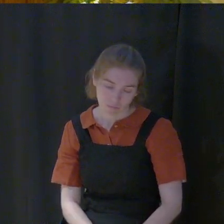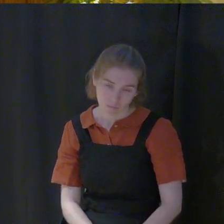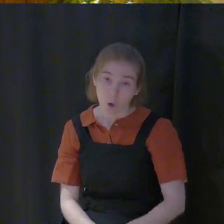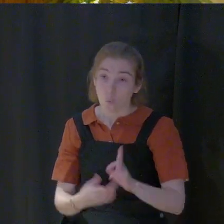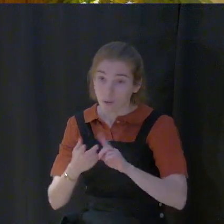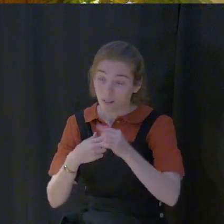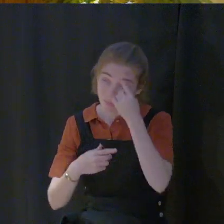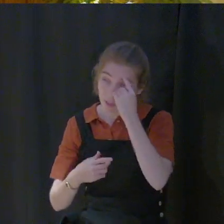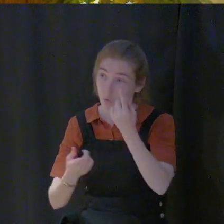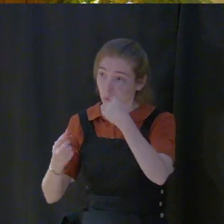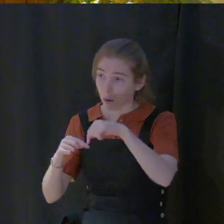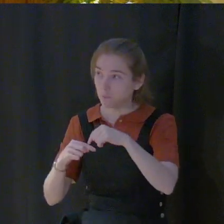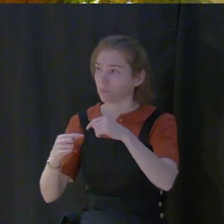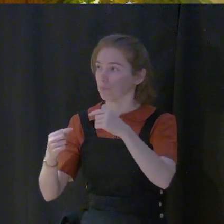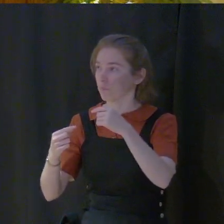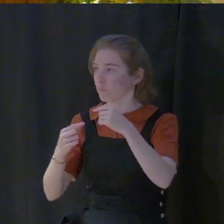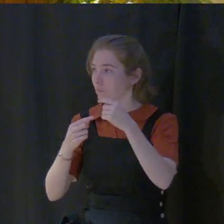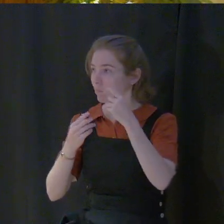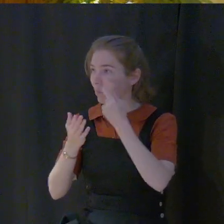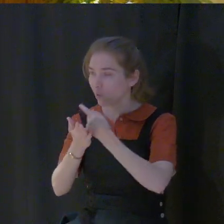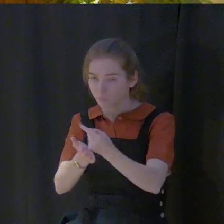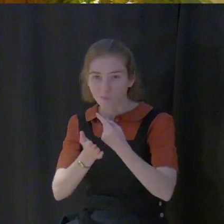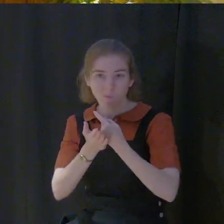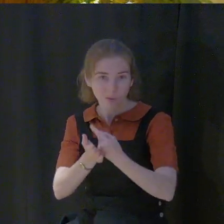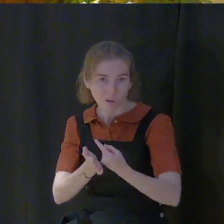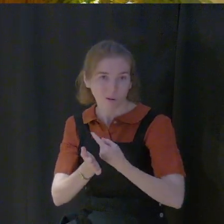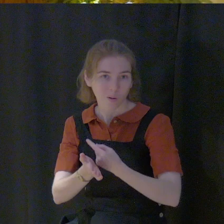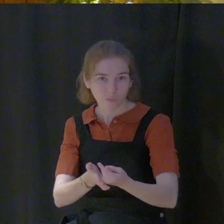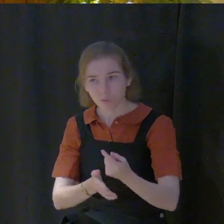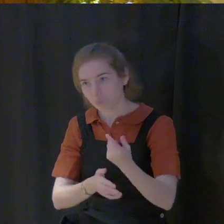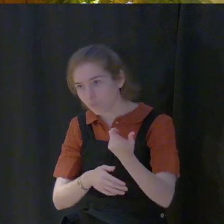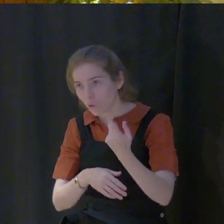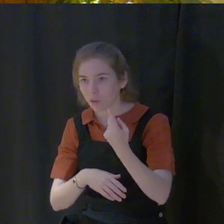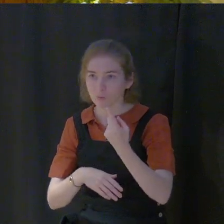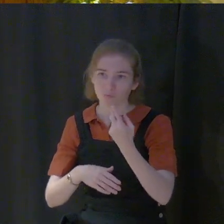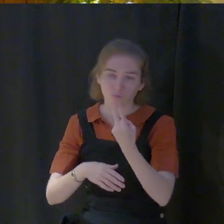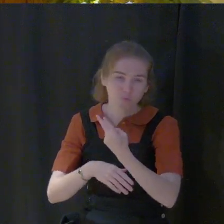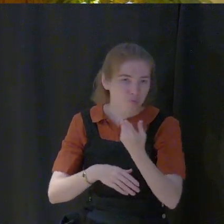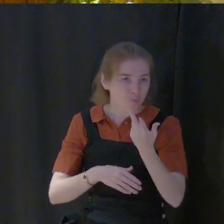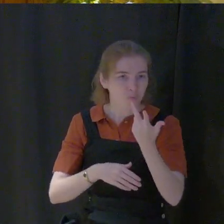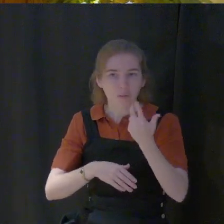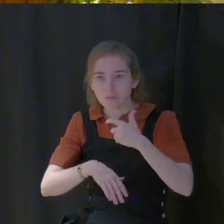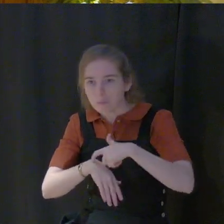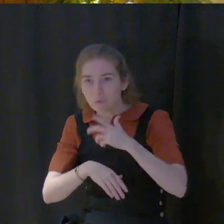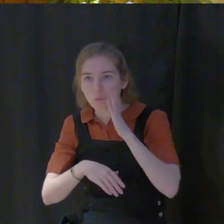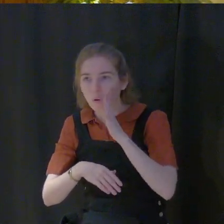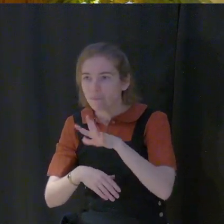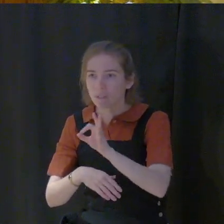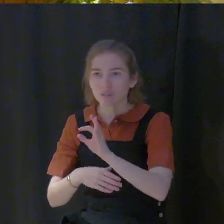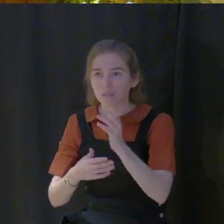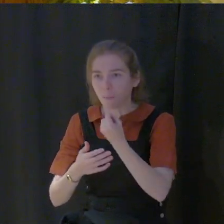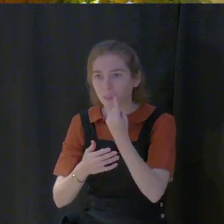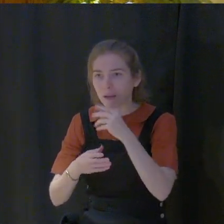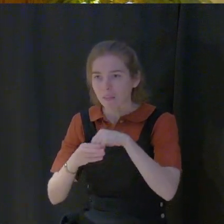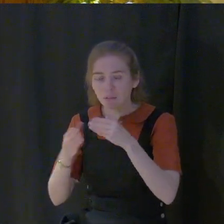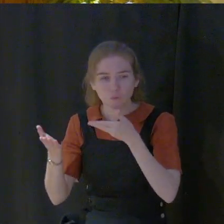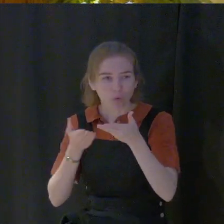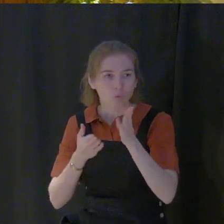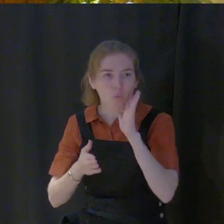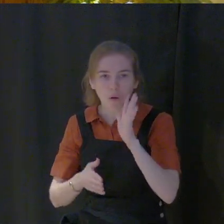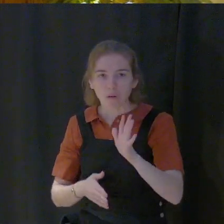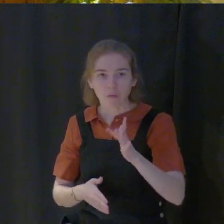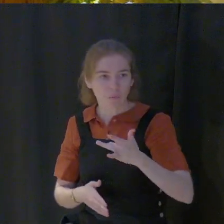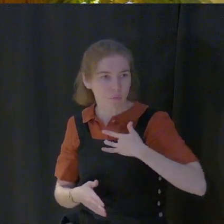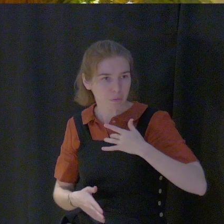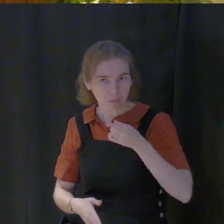But I think if you come consistently every 1, 2, or 3 weeks, you're going to find something in the service that's really going to